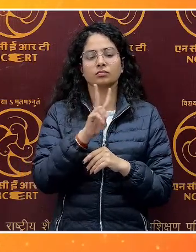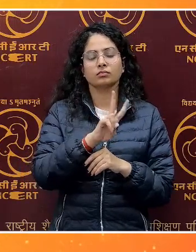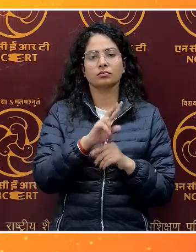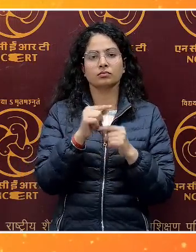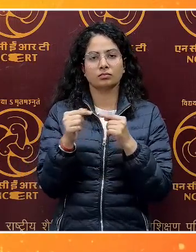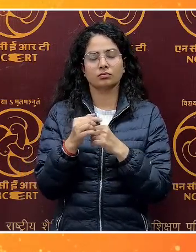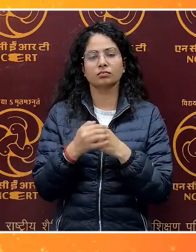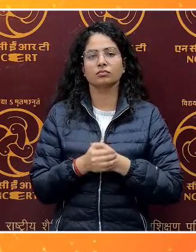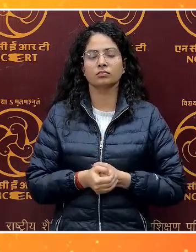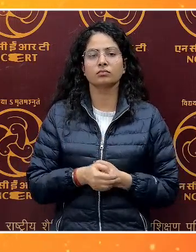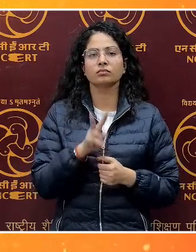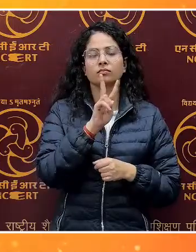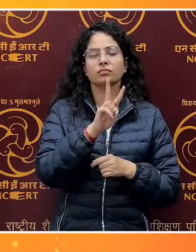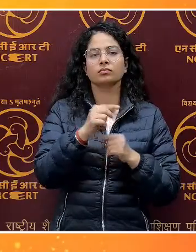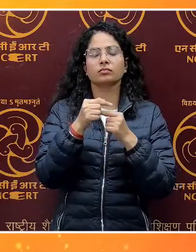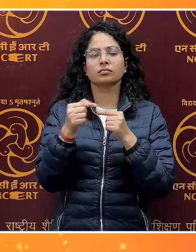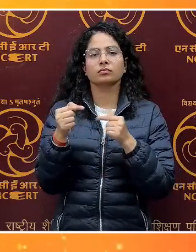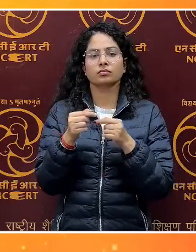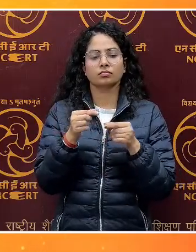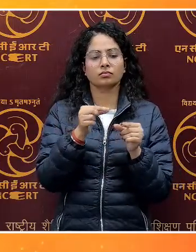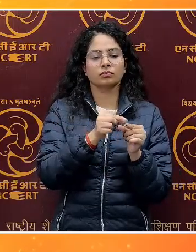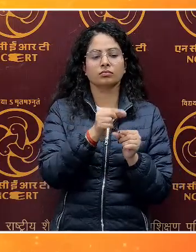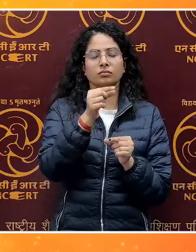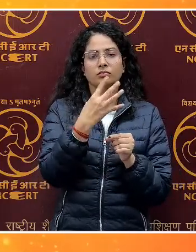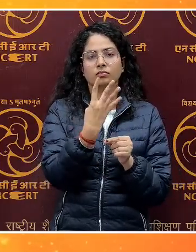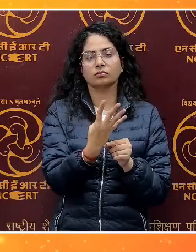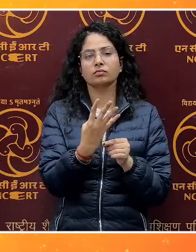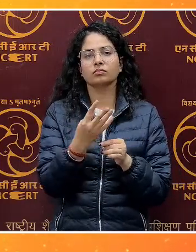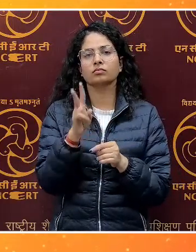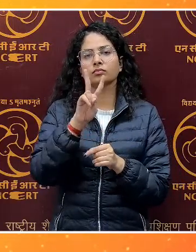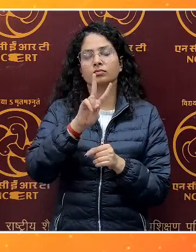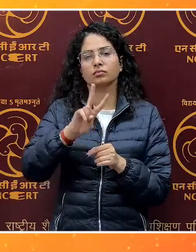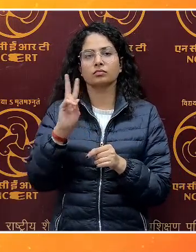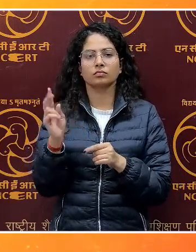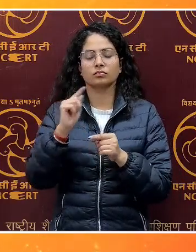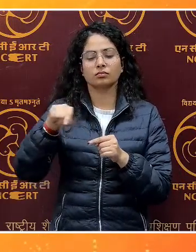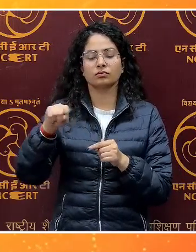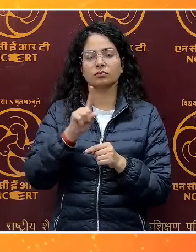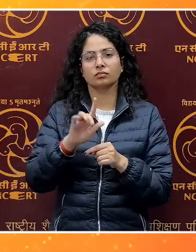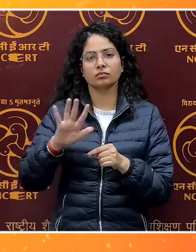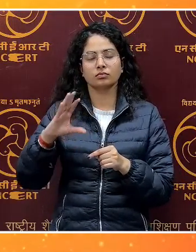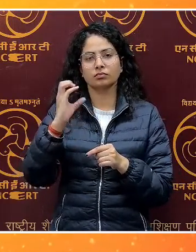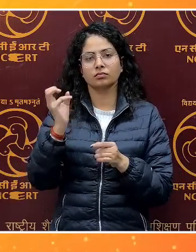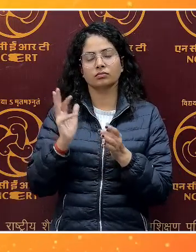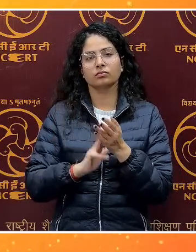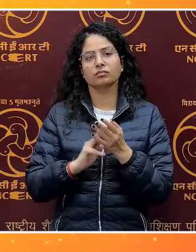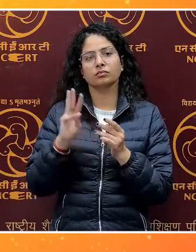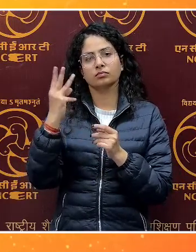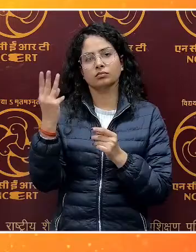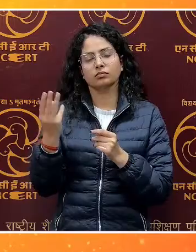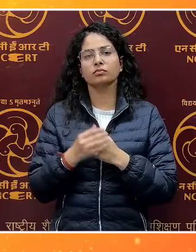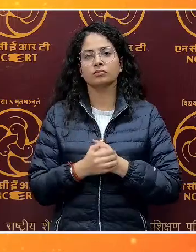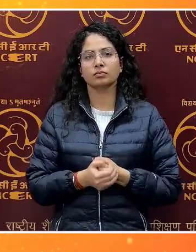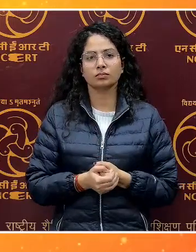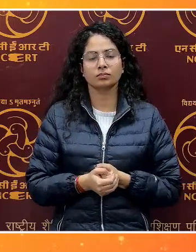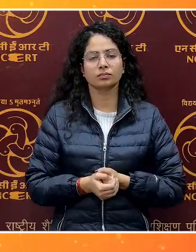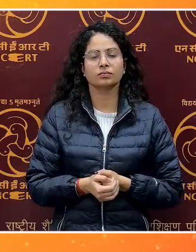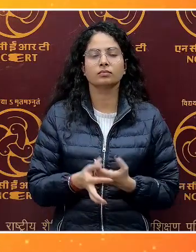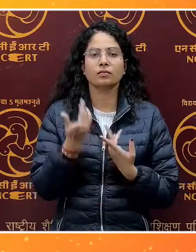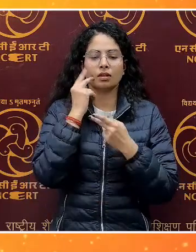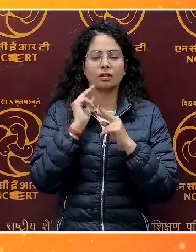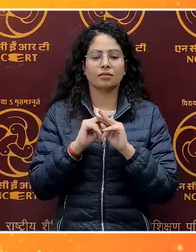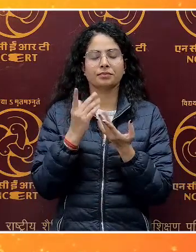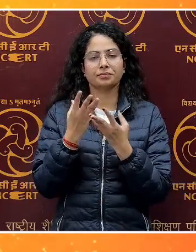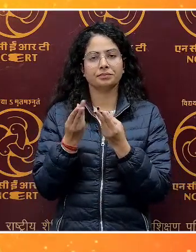cuboid, and volume of 4 conical depressions, children, it is 22 upon 15 centimeter cube. On computation, we